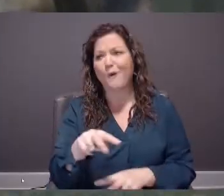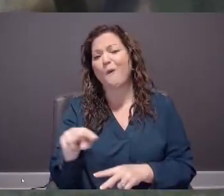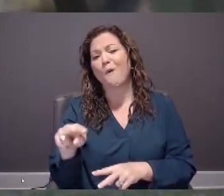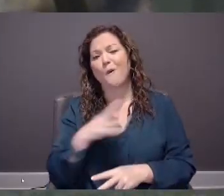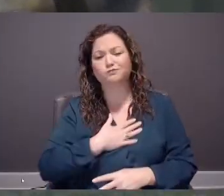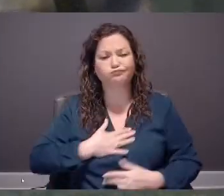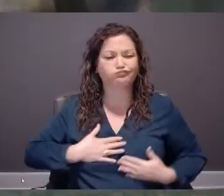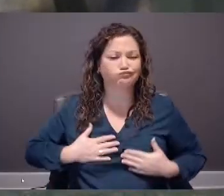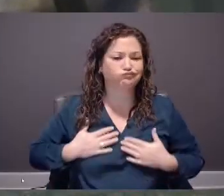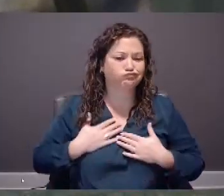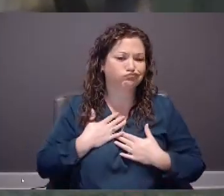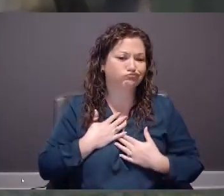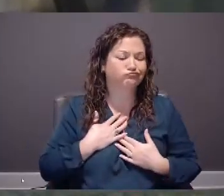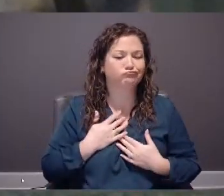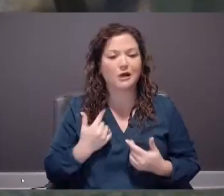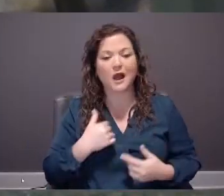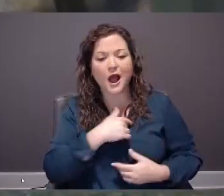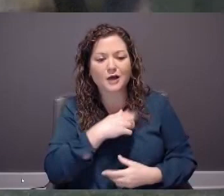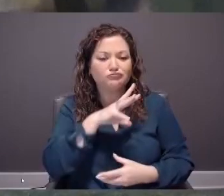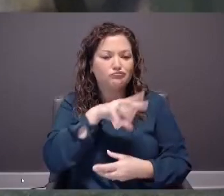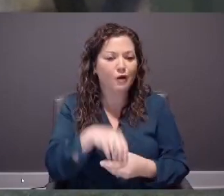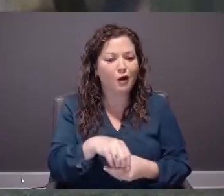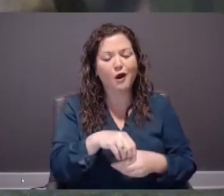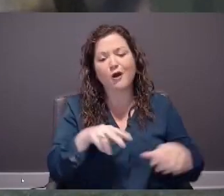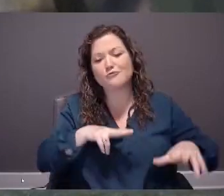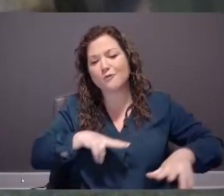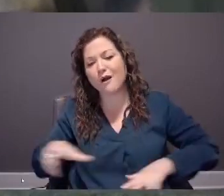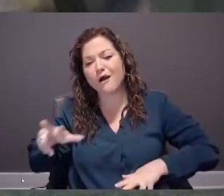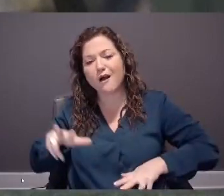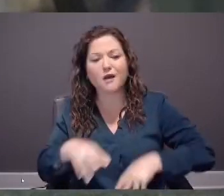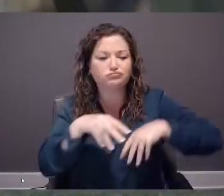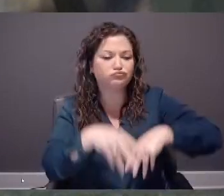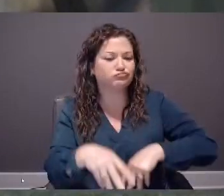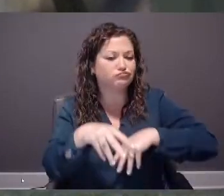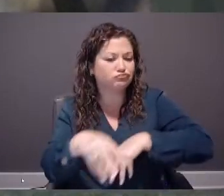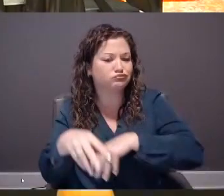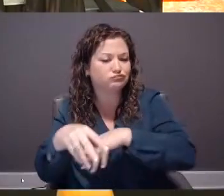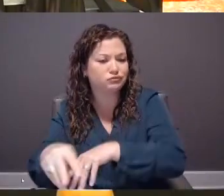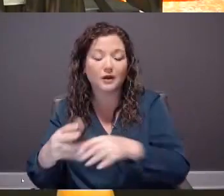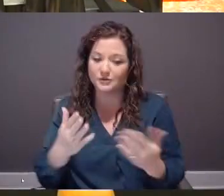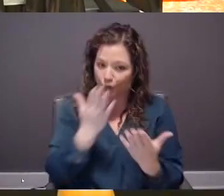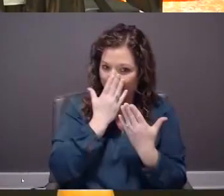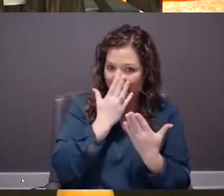to be on and to walk alongside. So thank you for that.